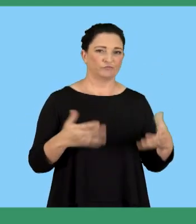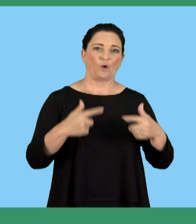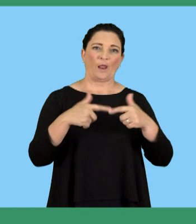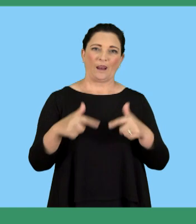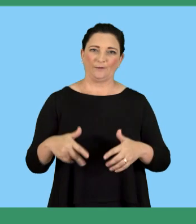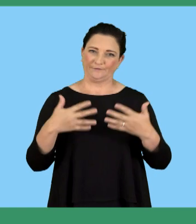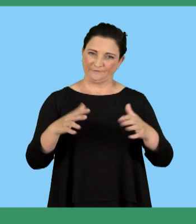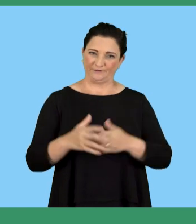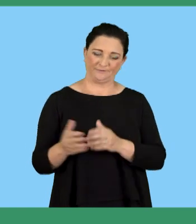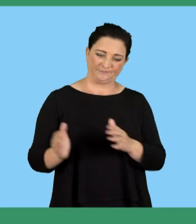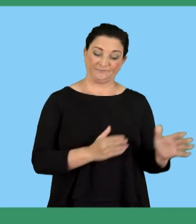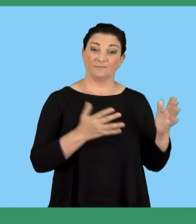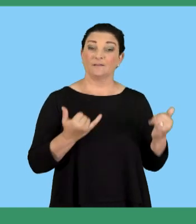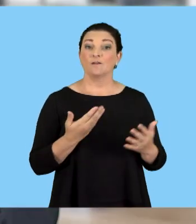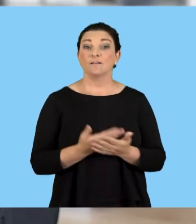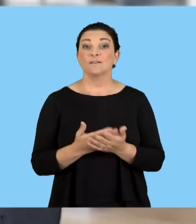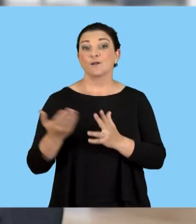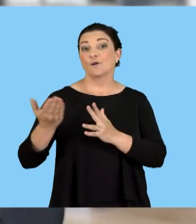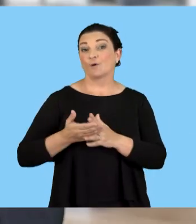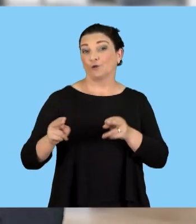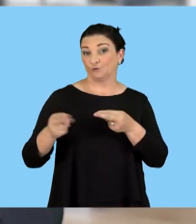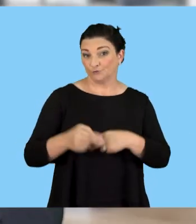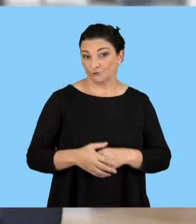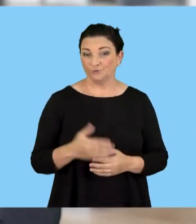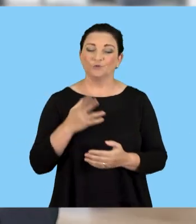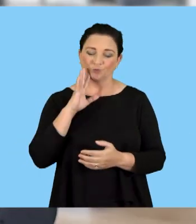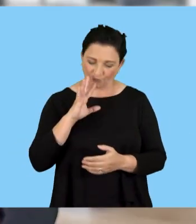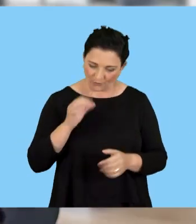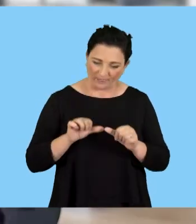and languages. And with that being said, let us take a short